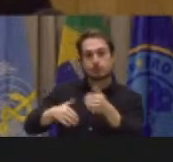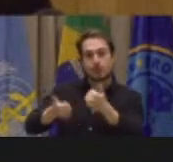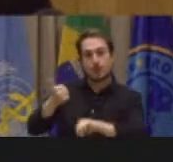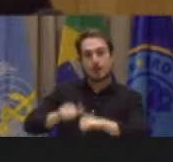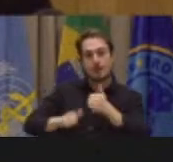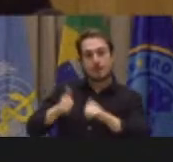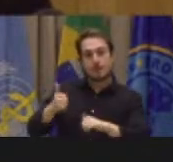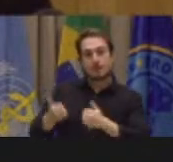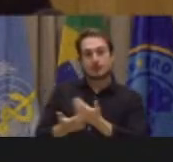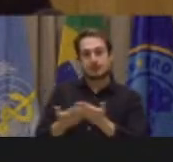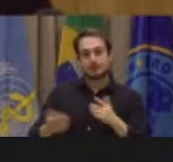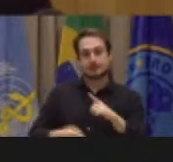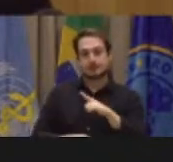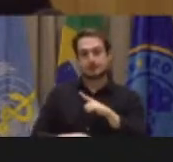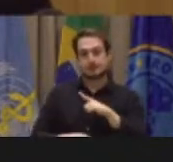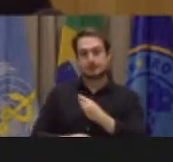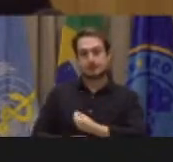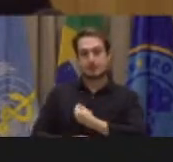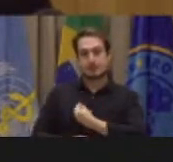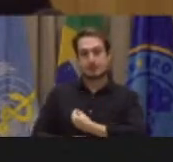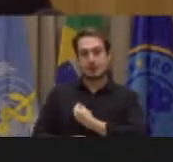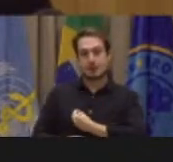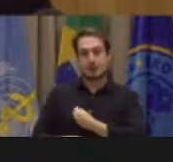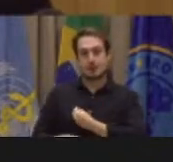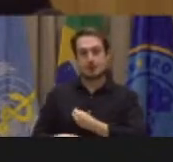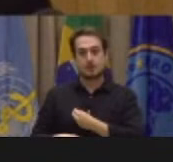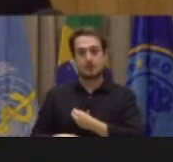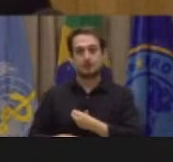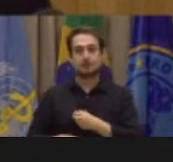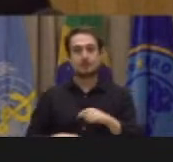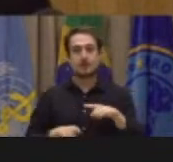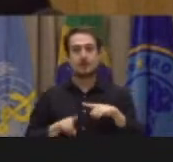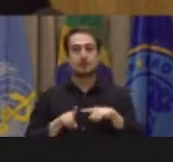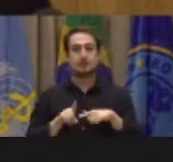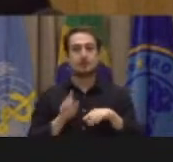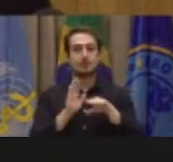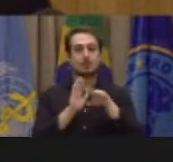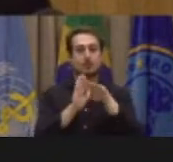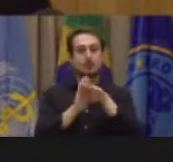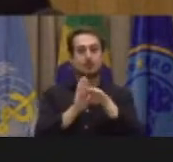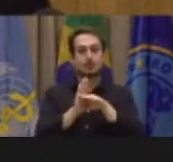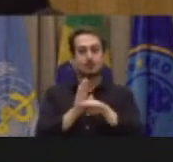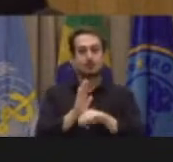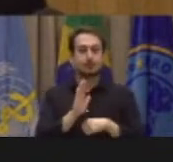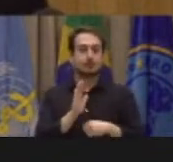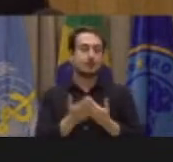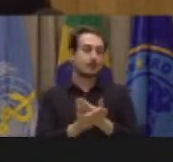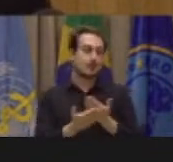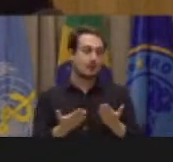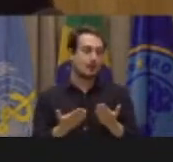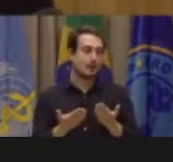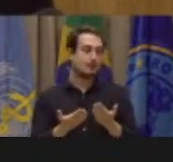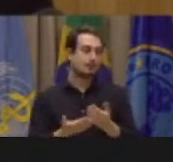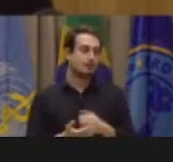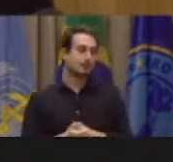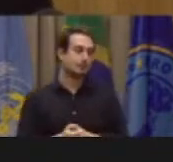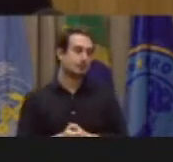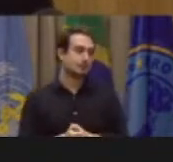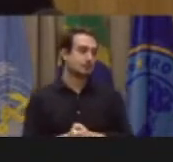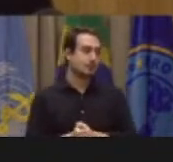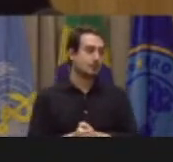the pandemic, the homologation certification that we were doing at the moment of the behavior of